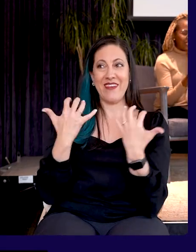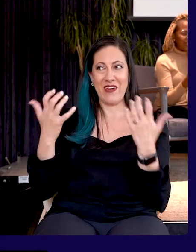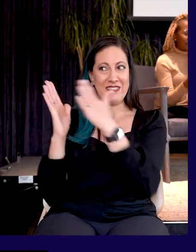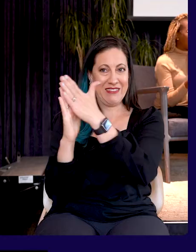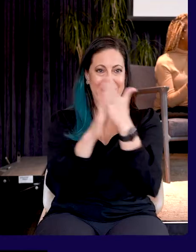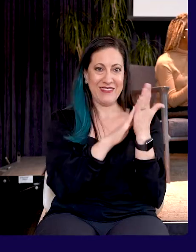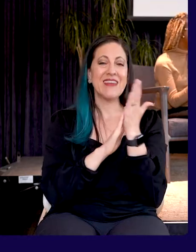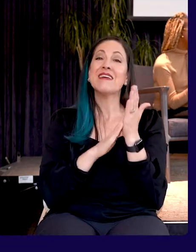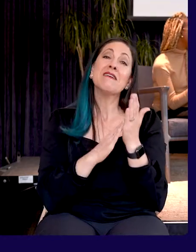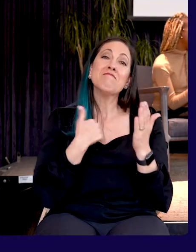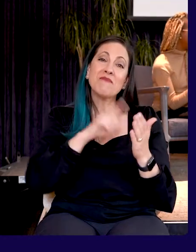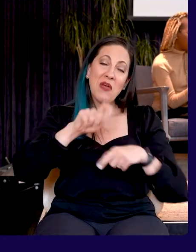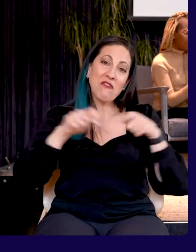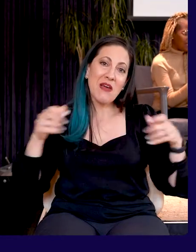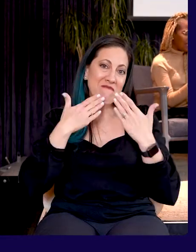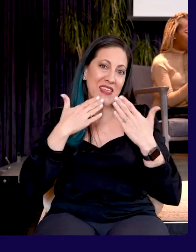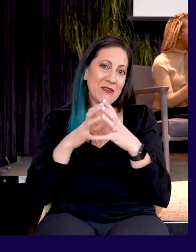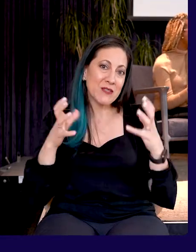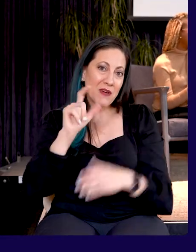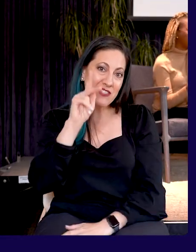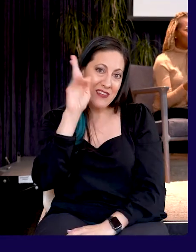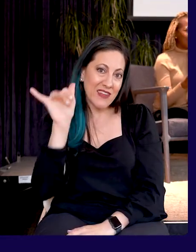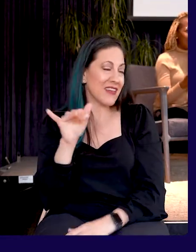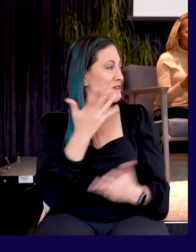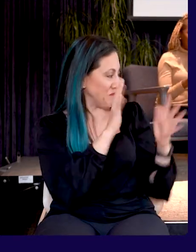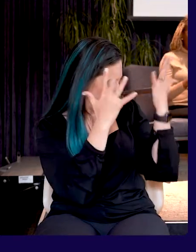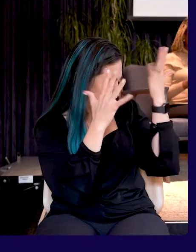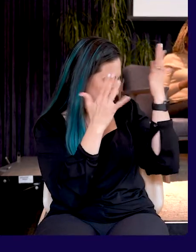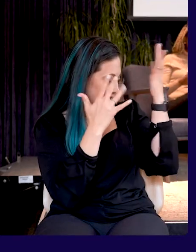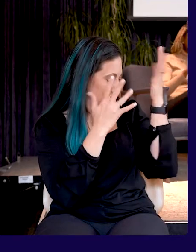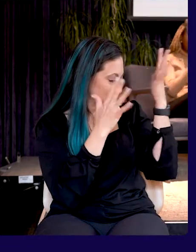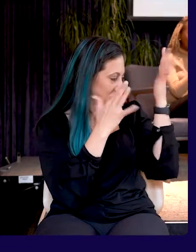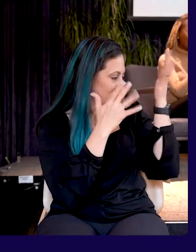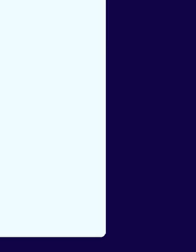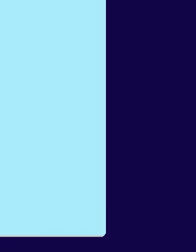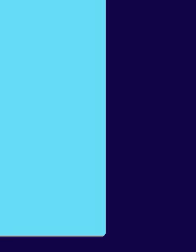where we have to leave it, but thank you so much, Tiffany and Anne, for joining us today.